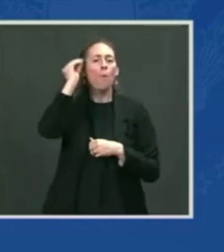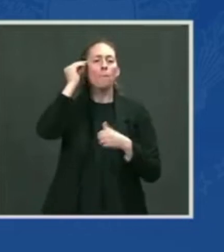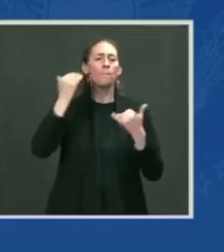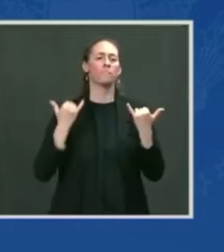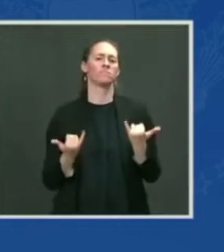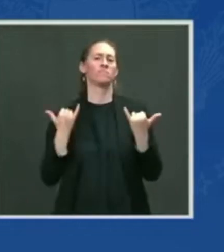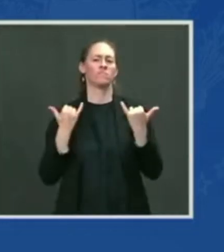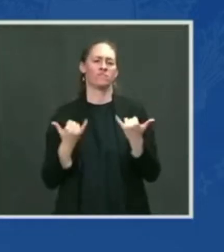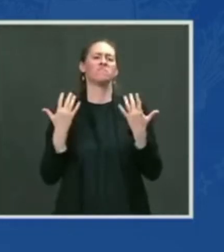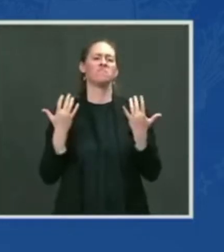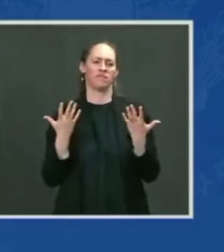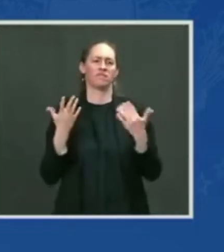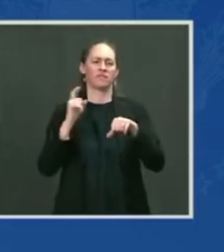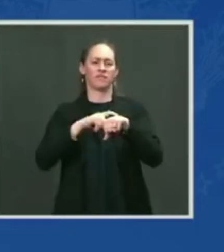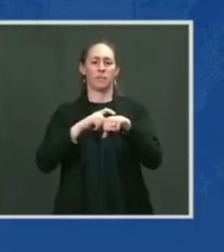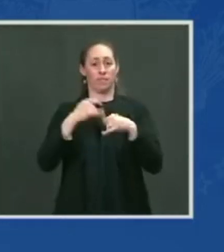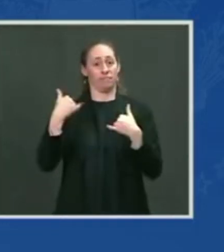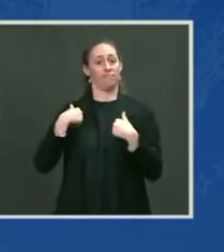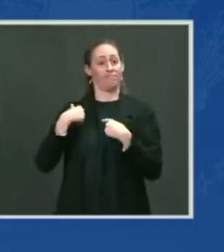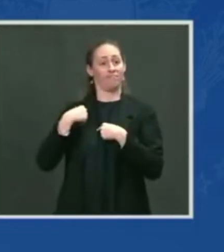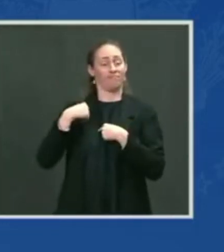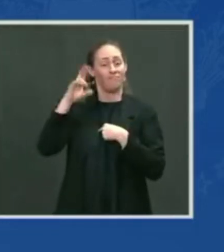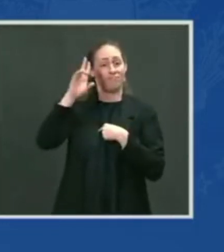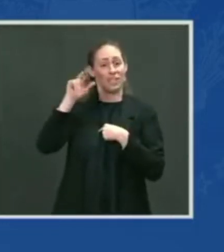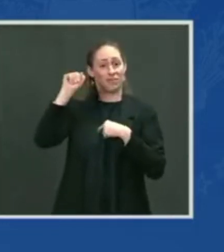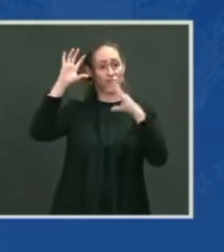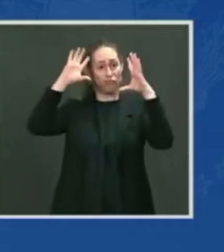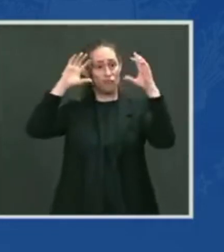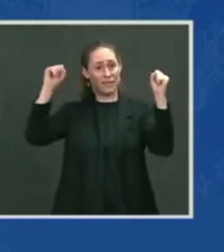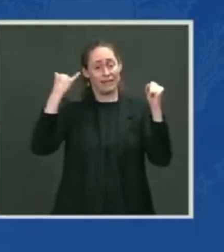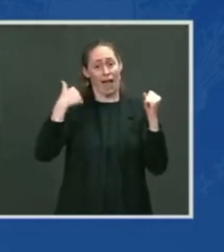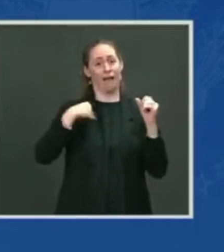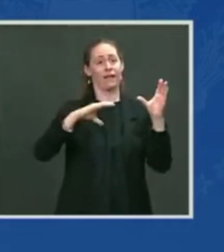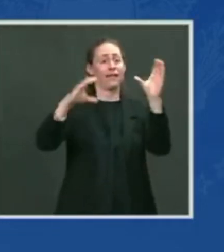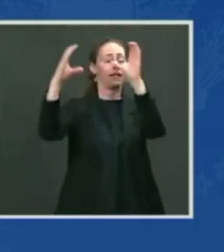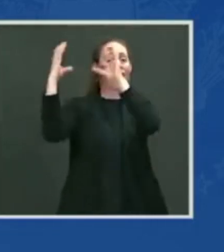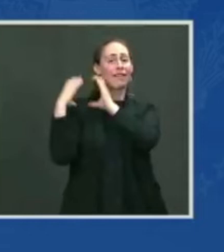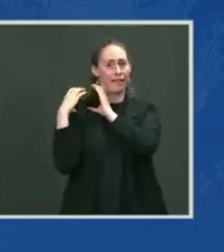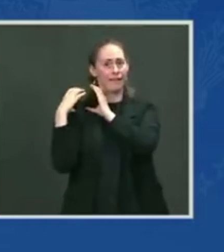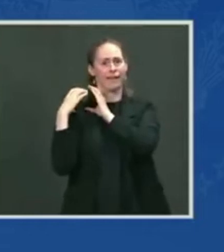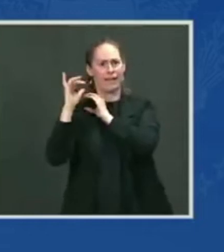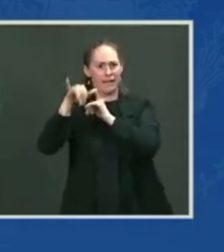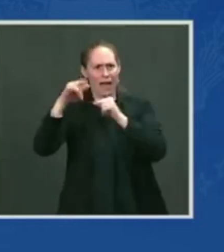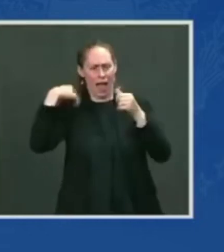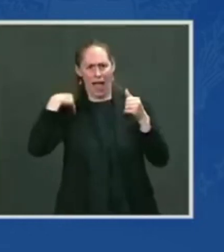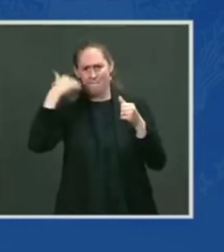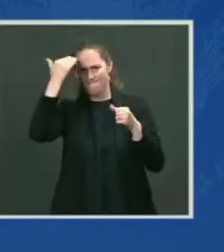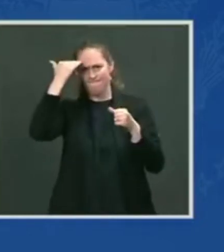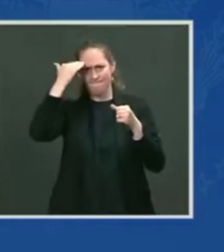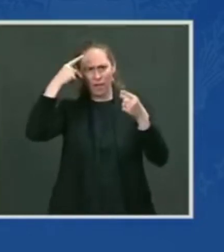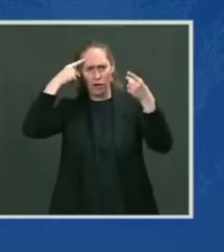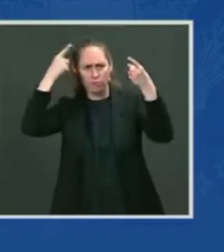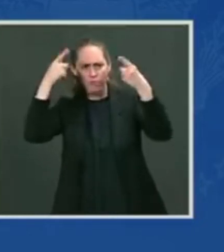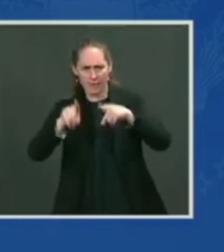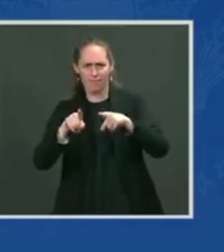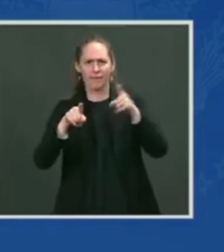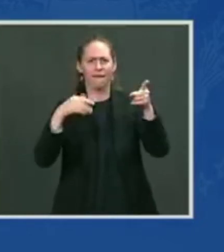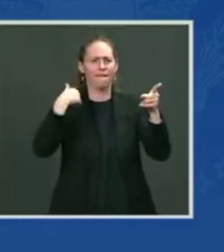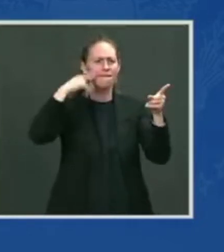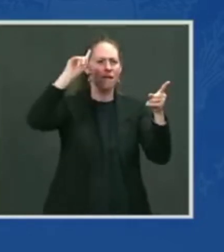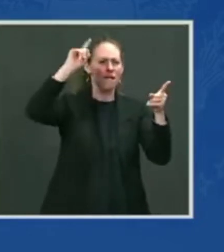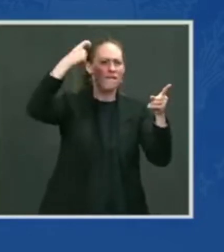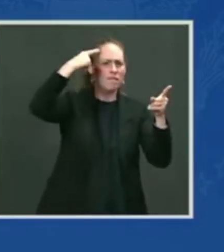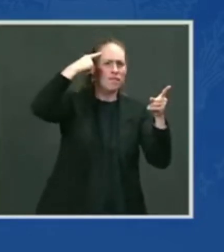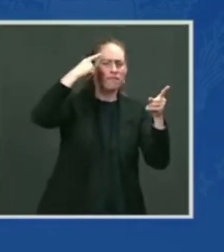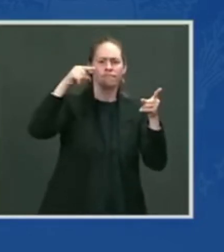I inherited a diplomatic agreement duly negotiated between the government of the United States and the Taliban